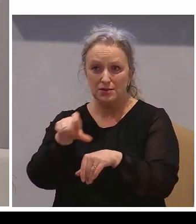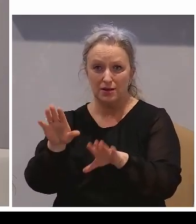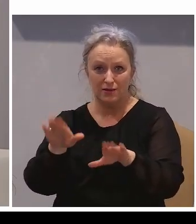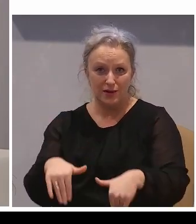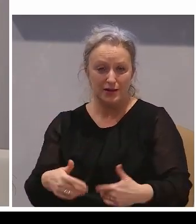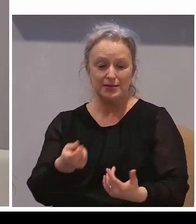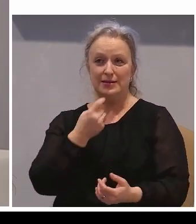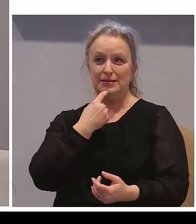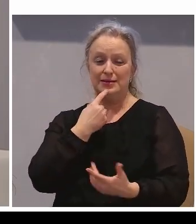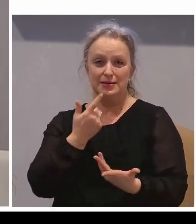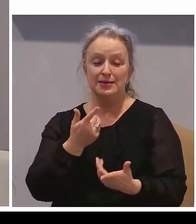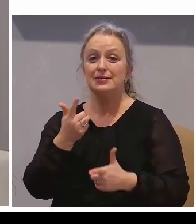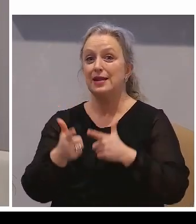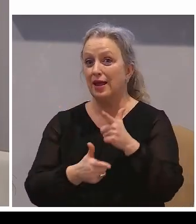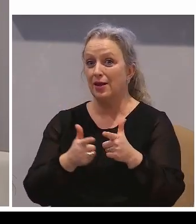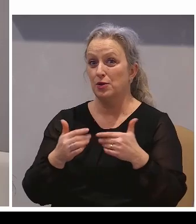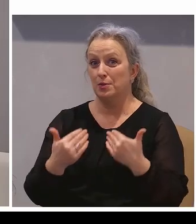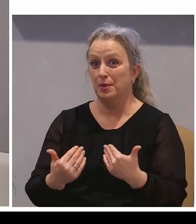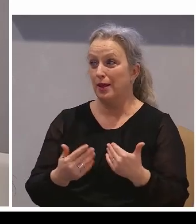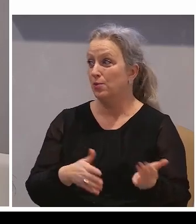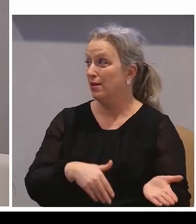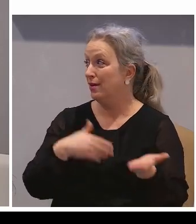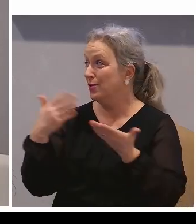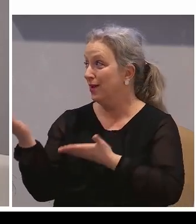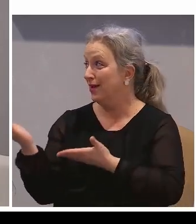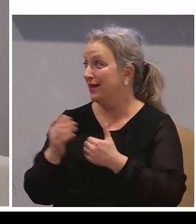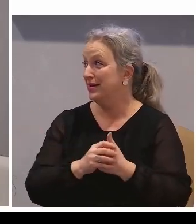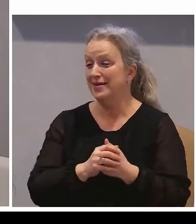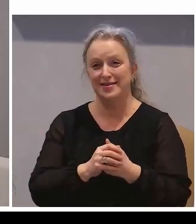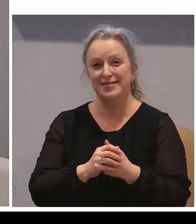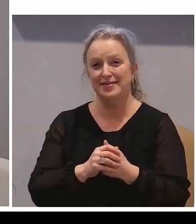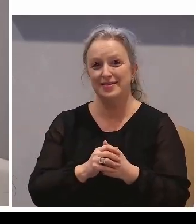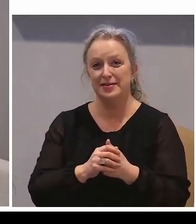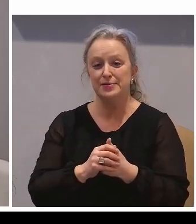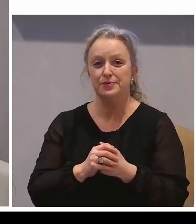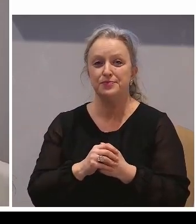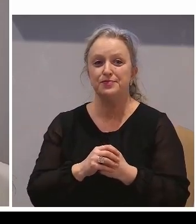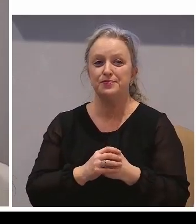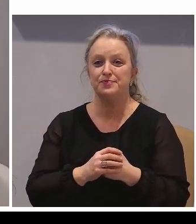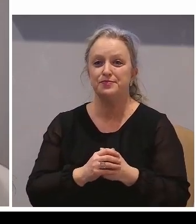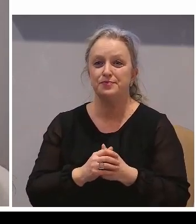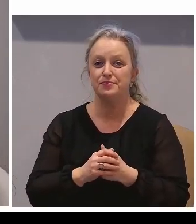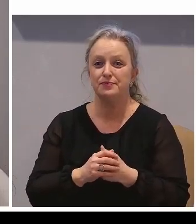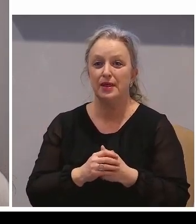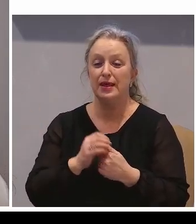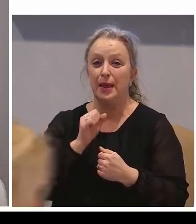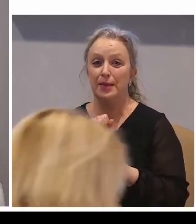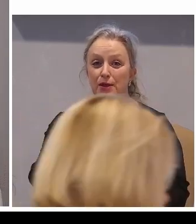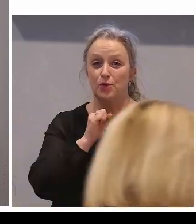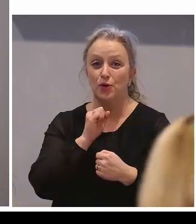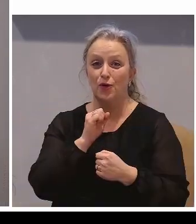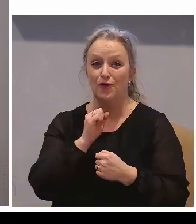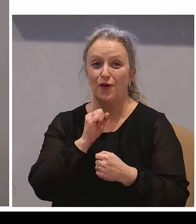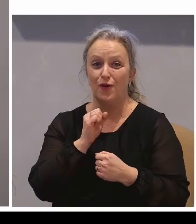ma tegelikult nüüd annan 350 üle patients in Estonia, and this is quite a lot. But now I would siis like to mikrofon on